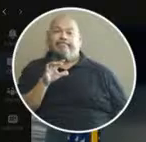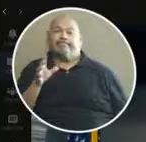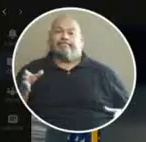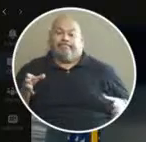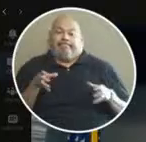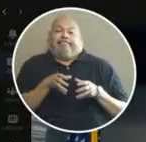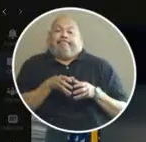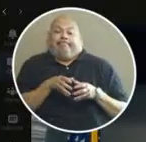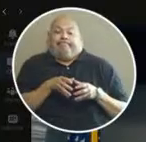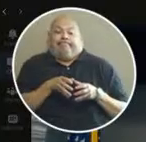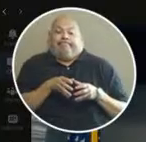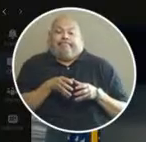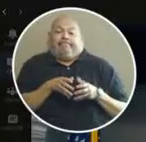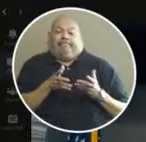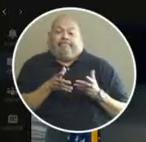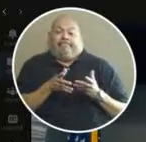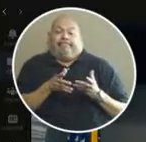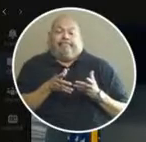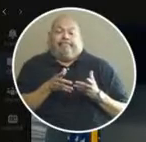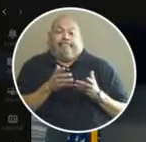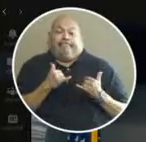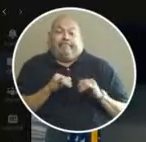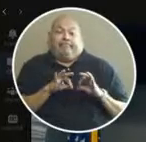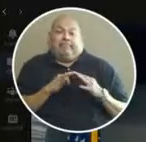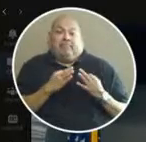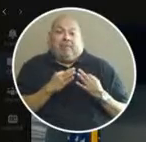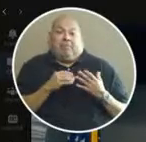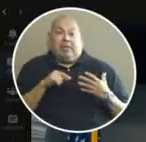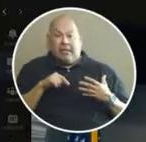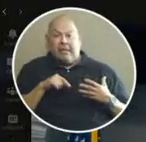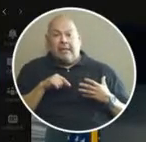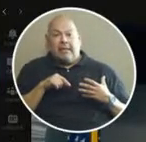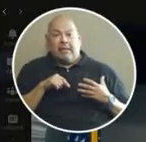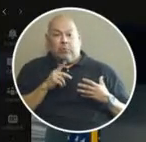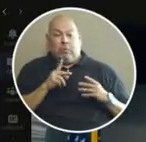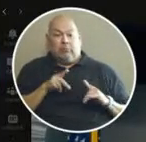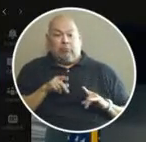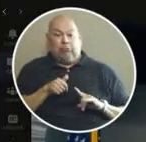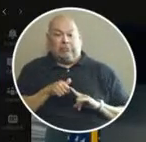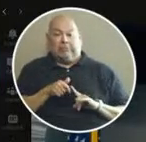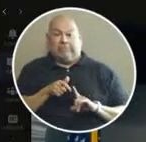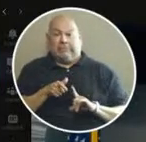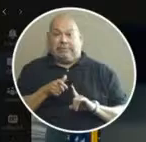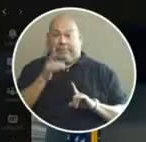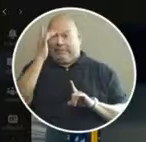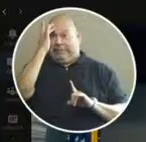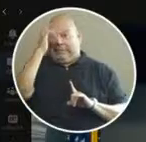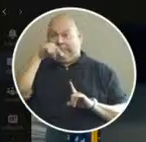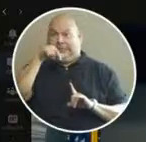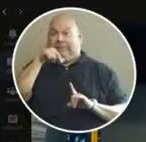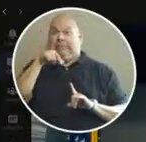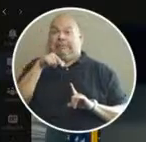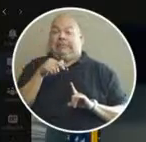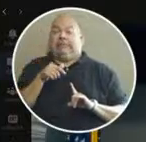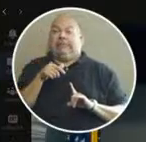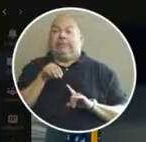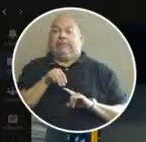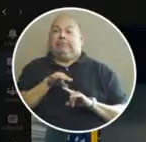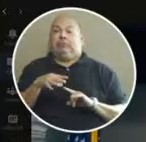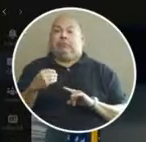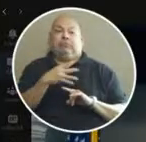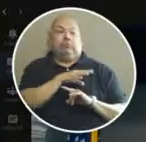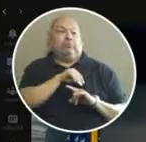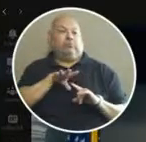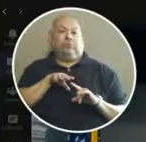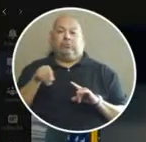gathering, even though it's going to be the extended family, with only one person that has the virus, is going to spread it to all